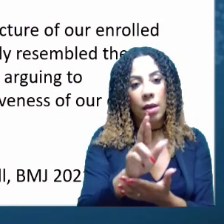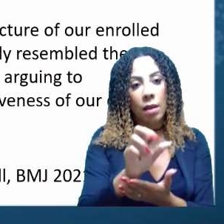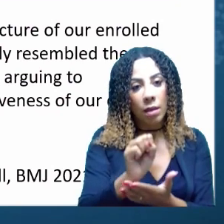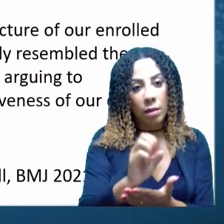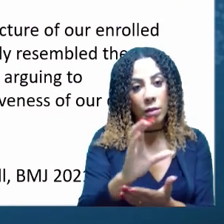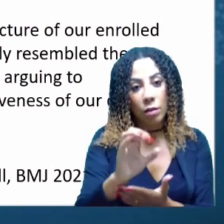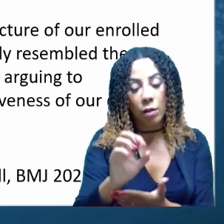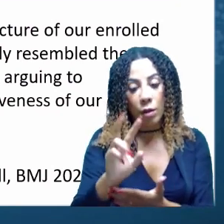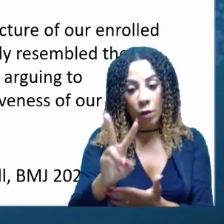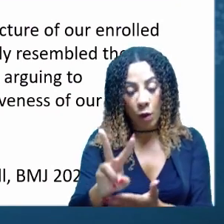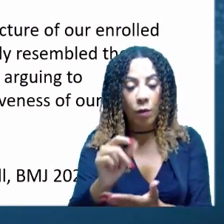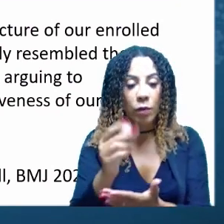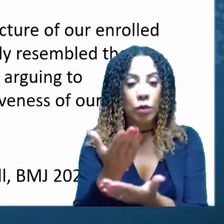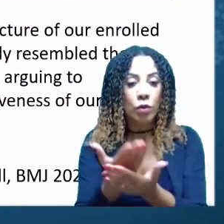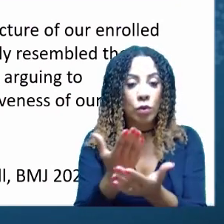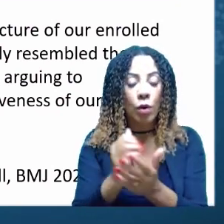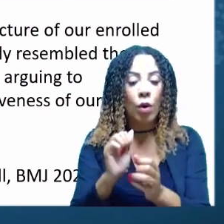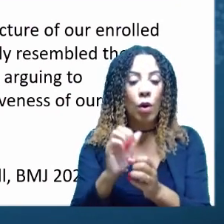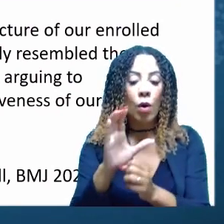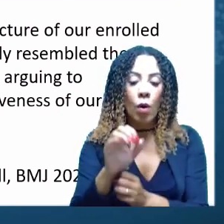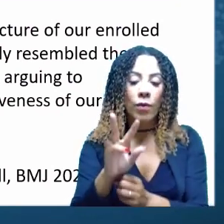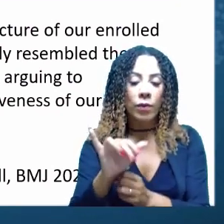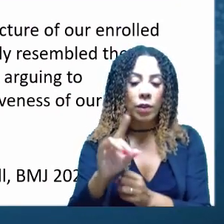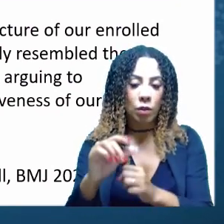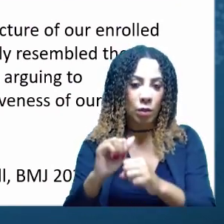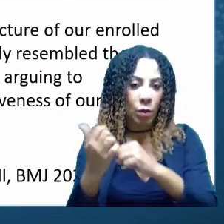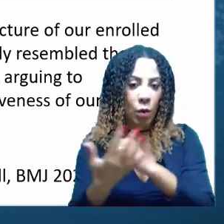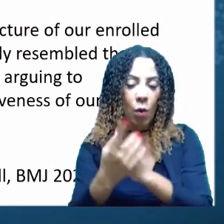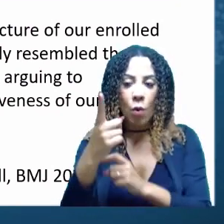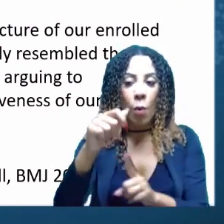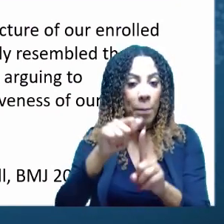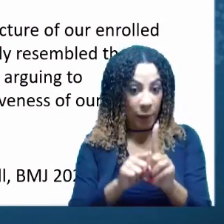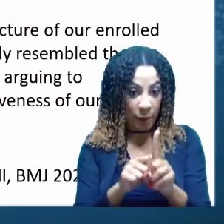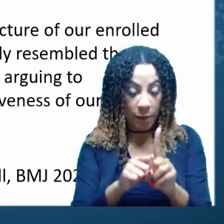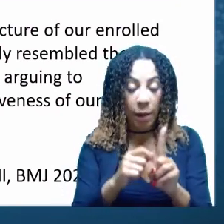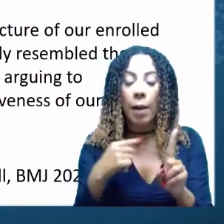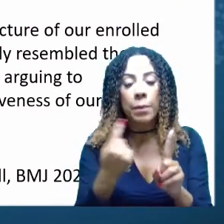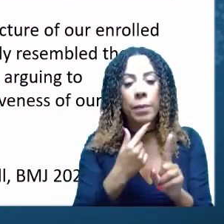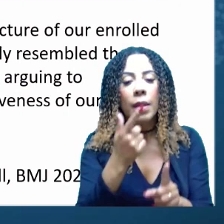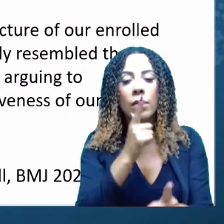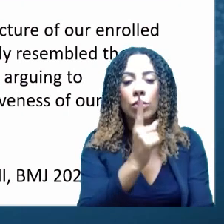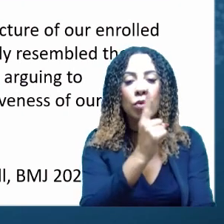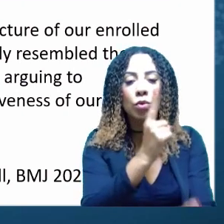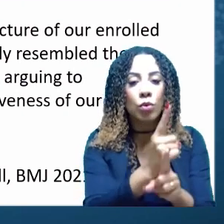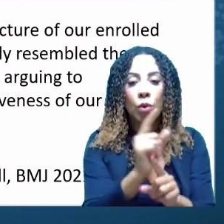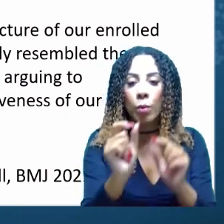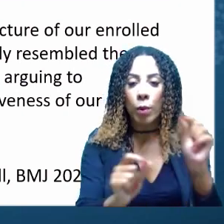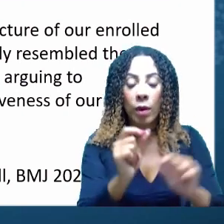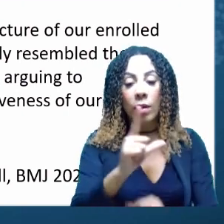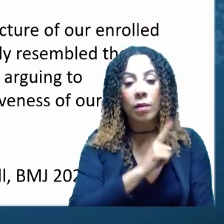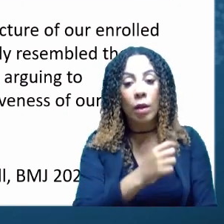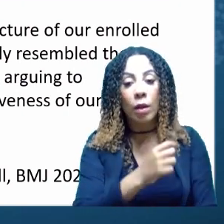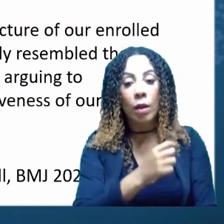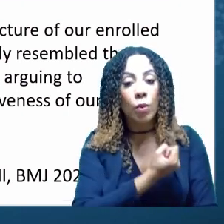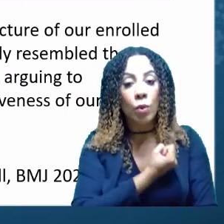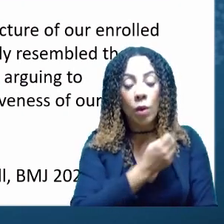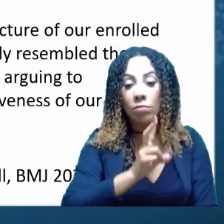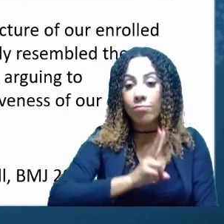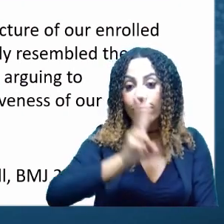Now, what we found was that there were a great number of deaths, of course, during this period. This is a